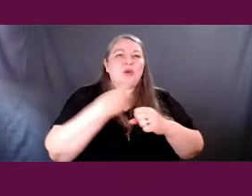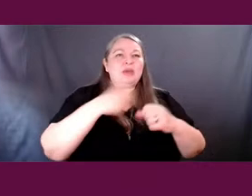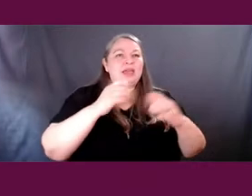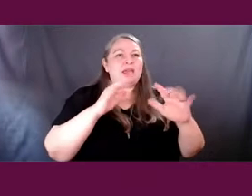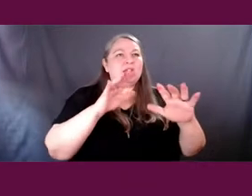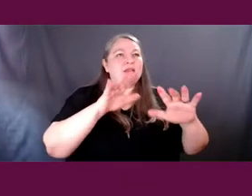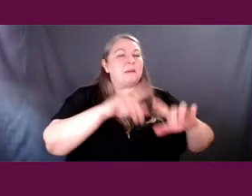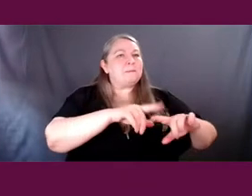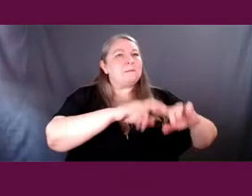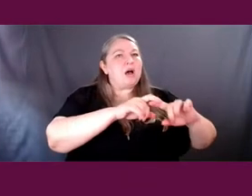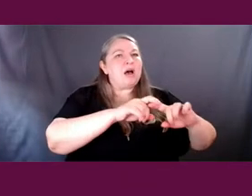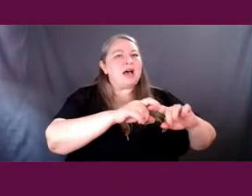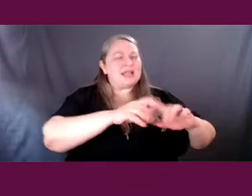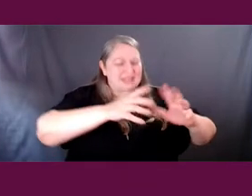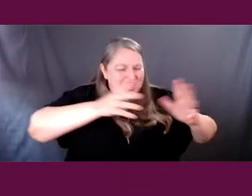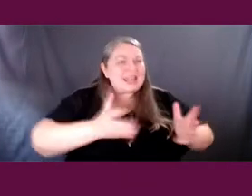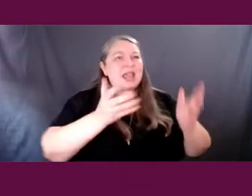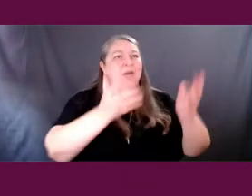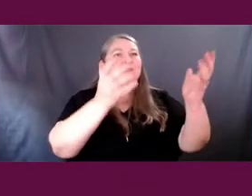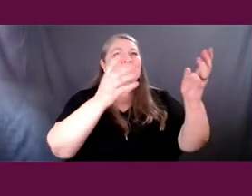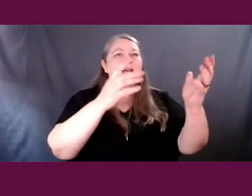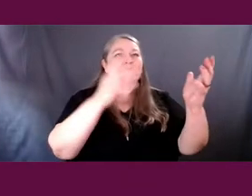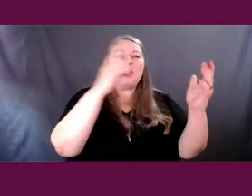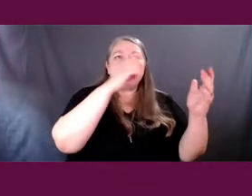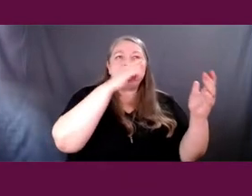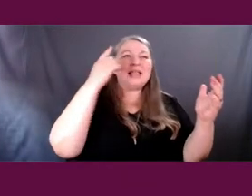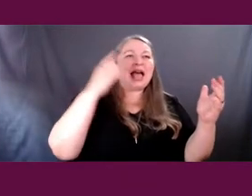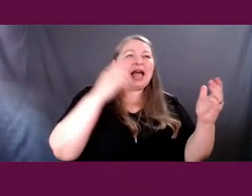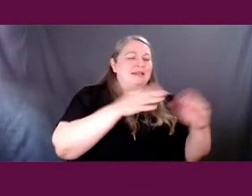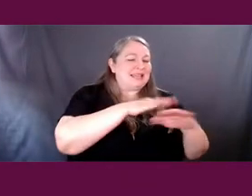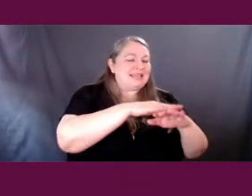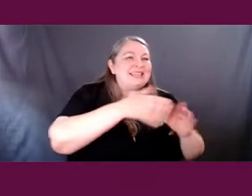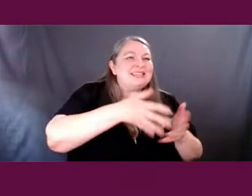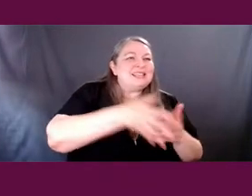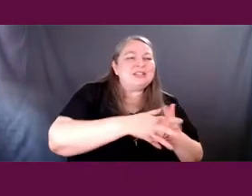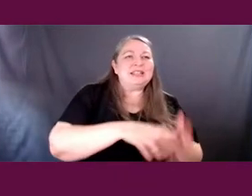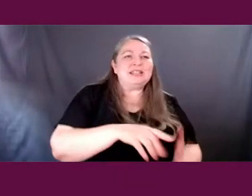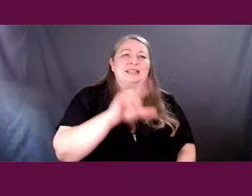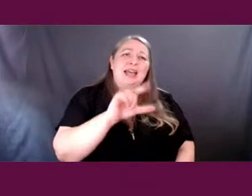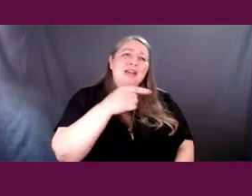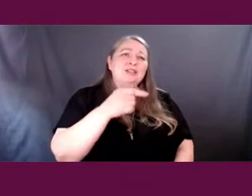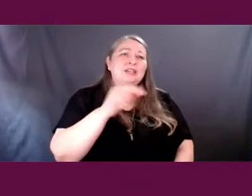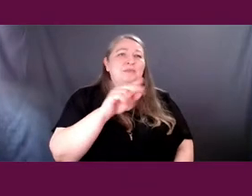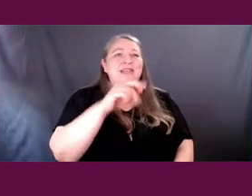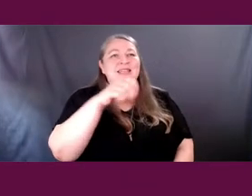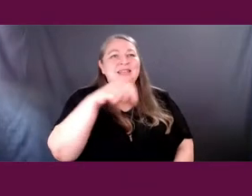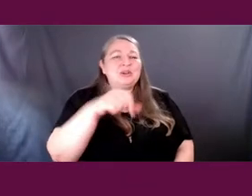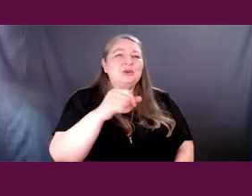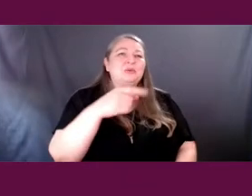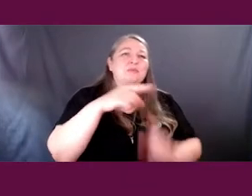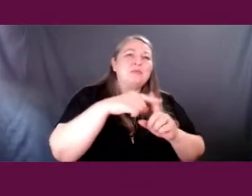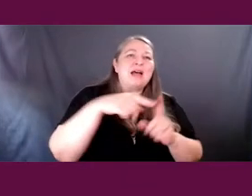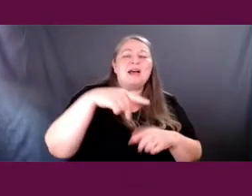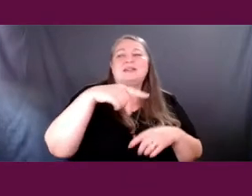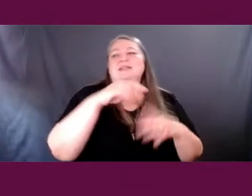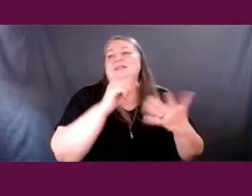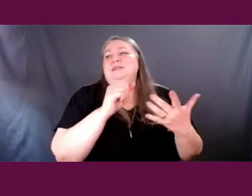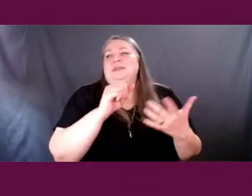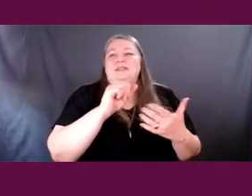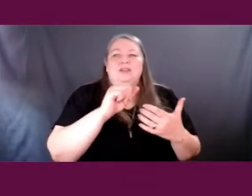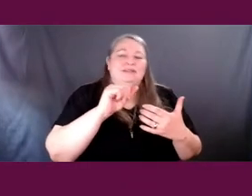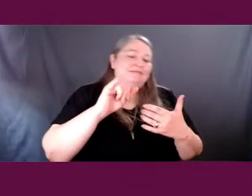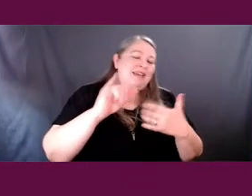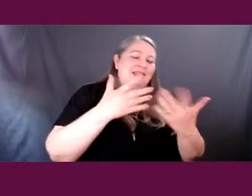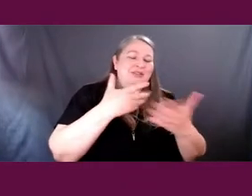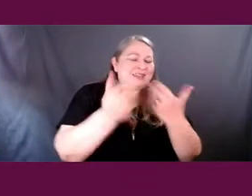Black, Indigenous, LGBTQ+, AAPI, women, and others are building. Yes. Oftentimes,